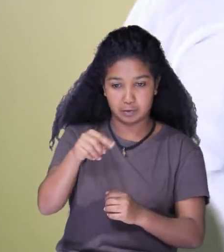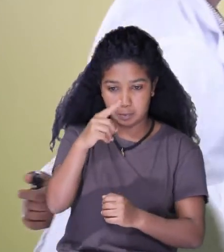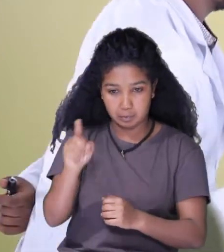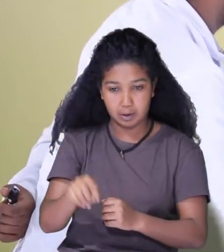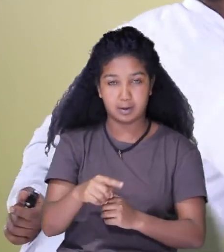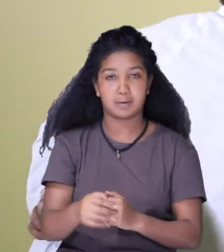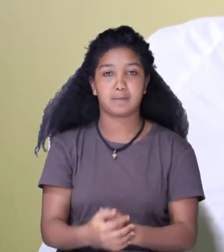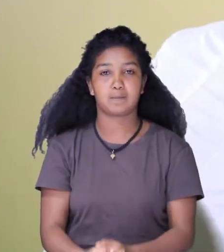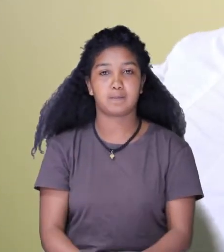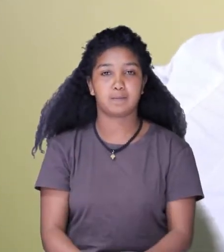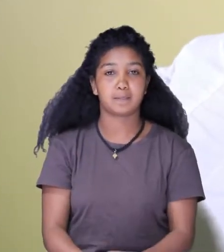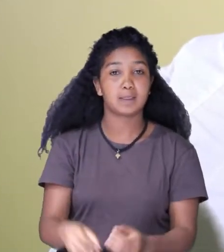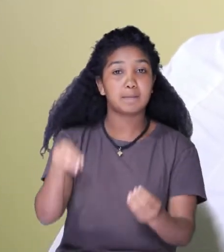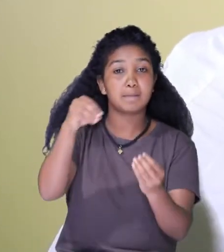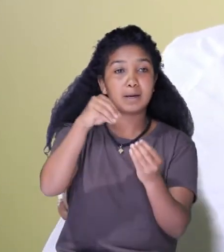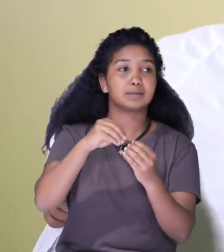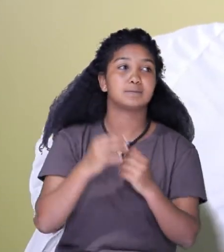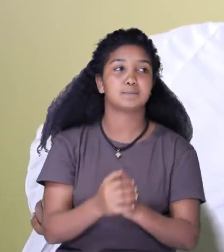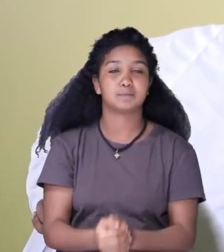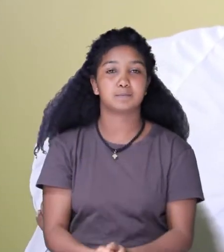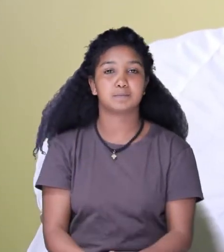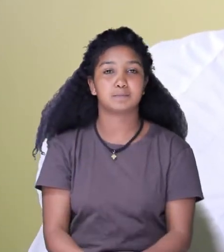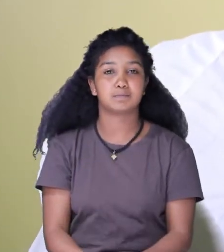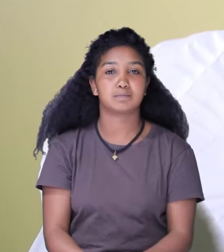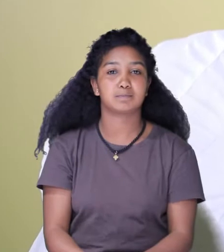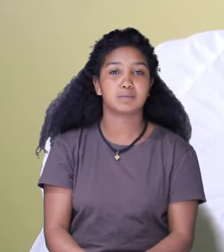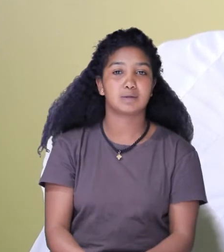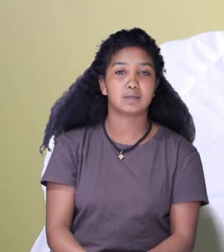here, plus